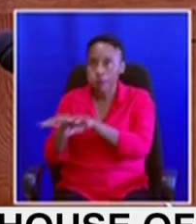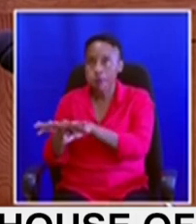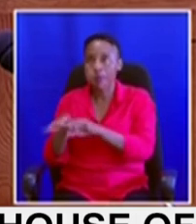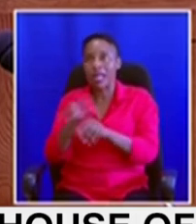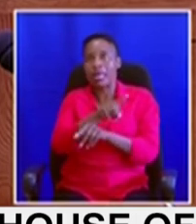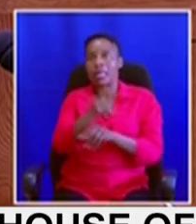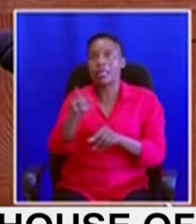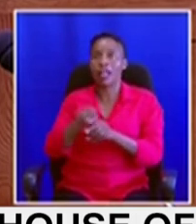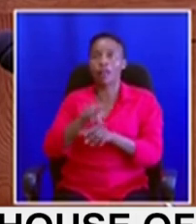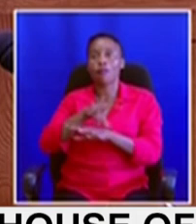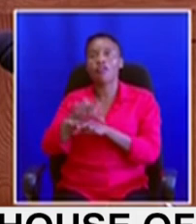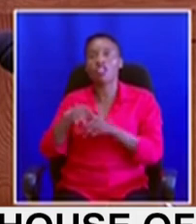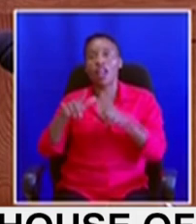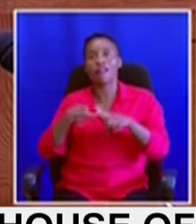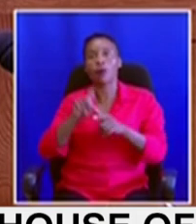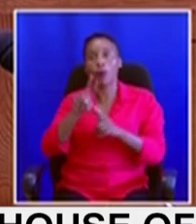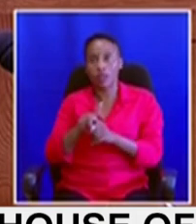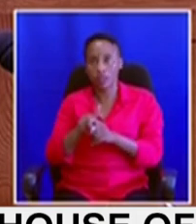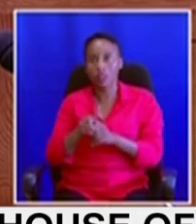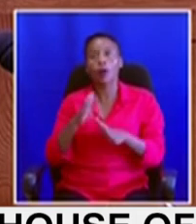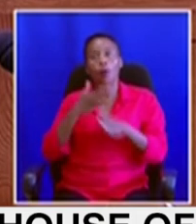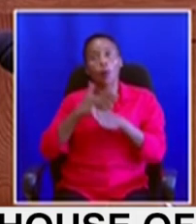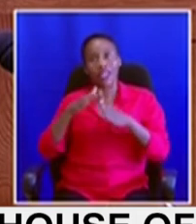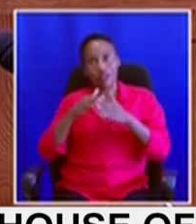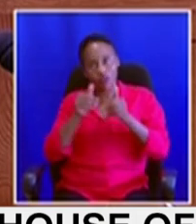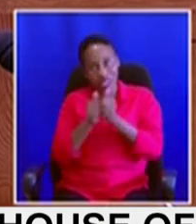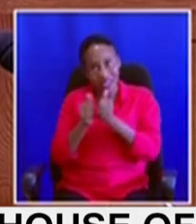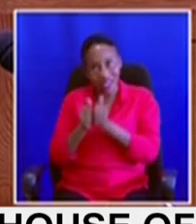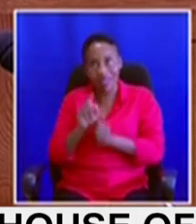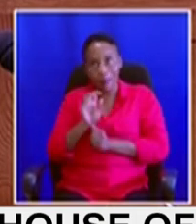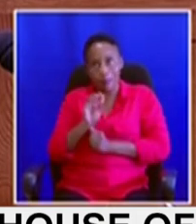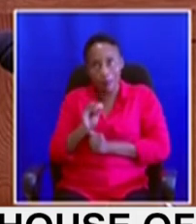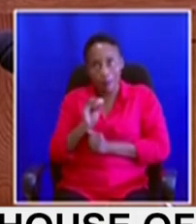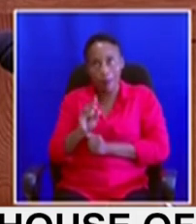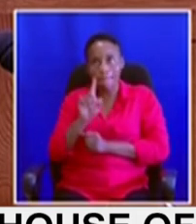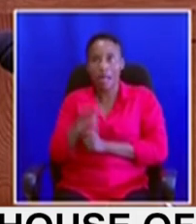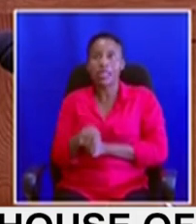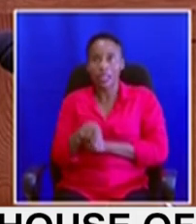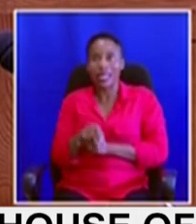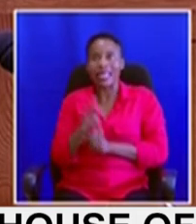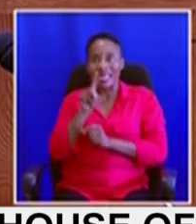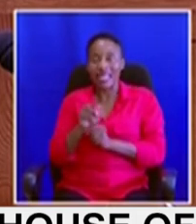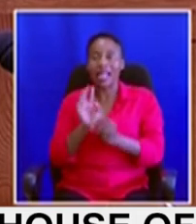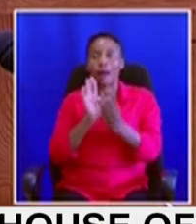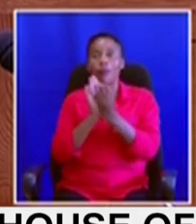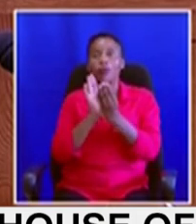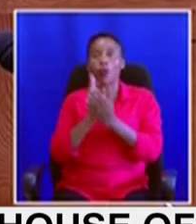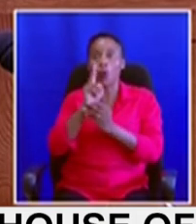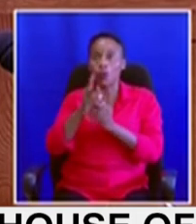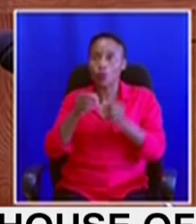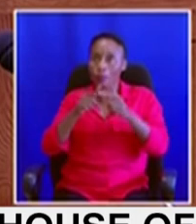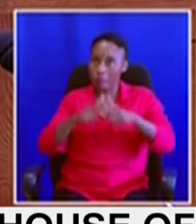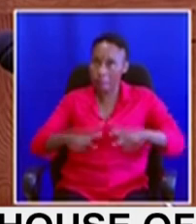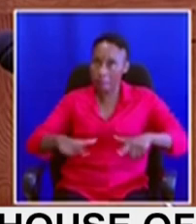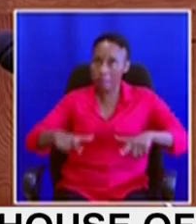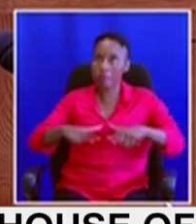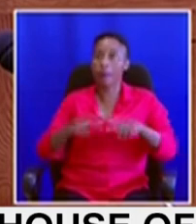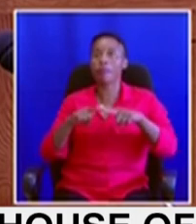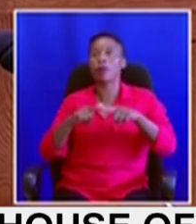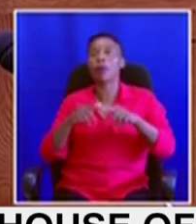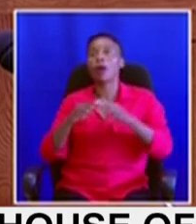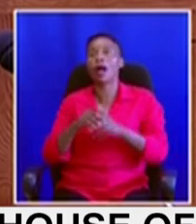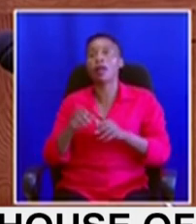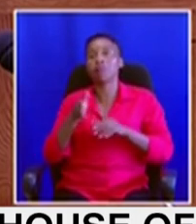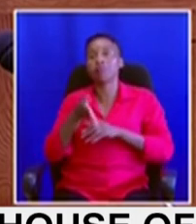level, is that there should be that cooperation. And that approach is also descending to the local level,